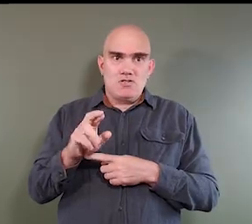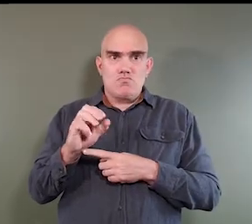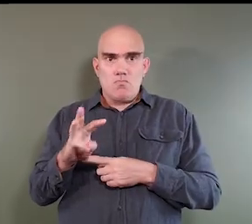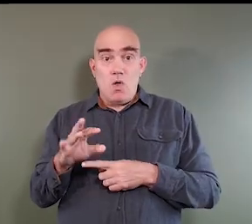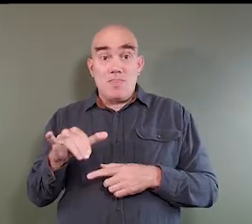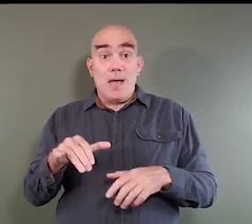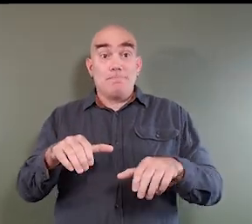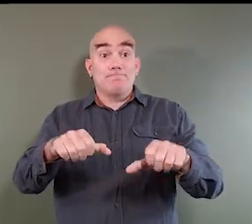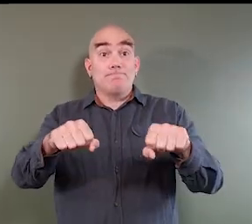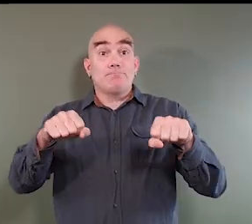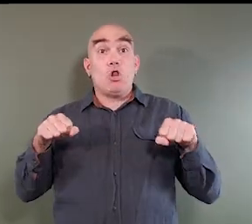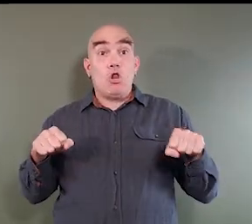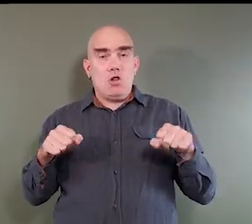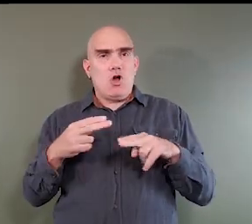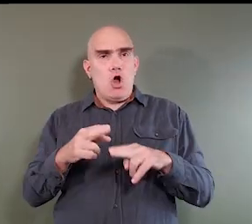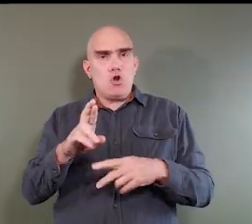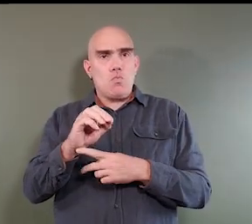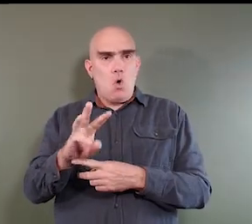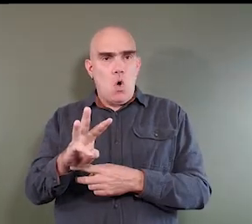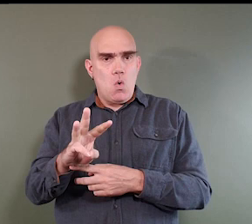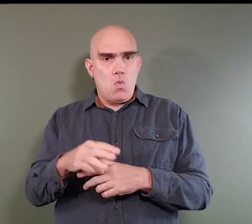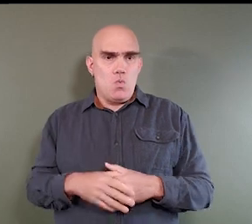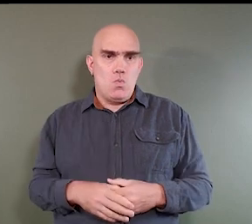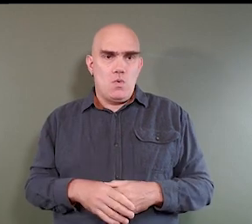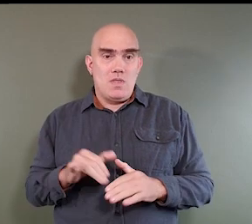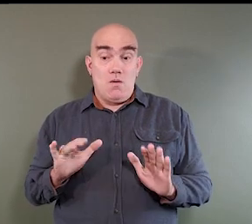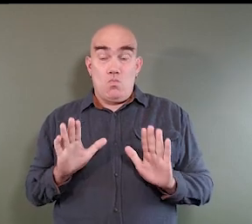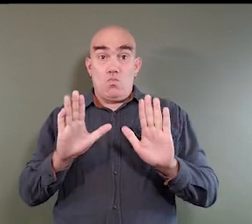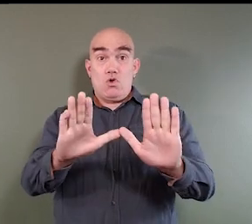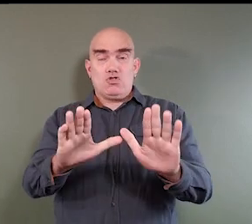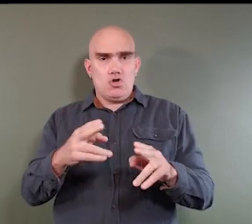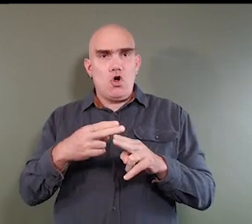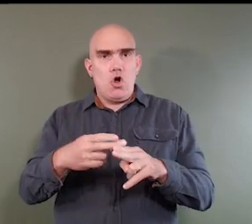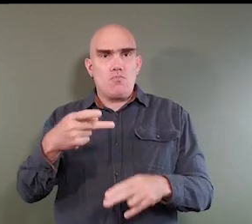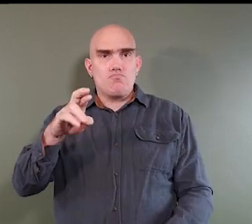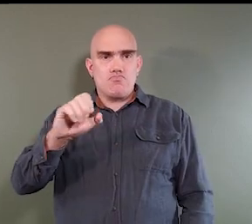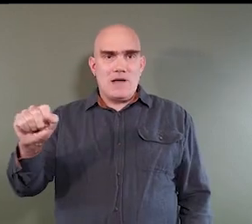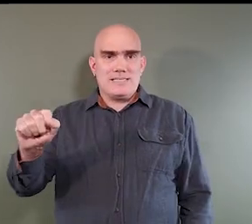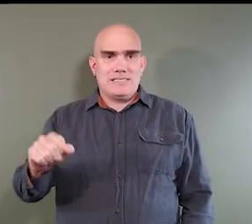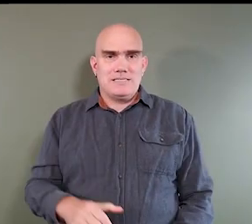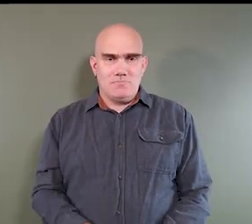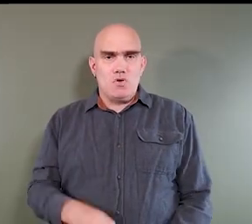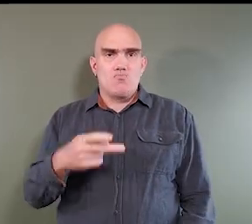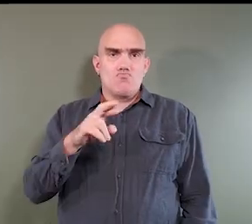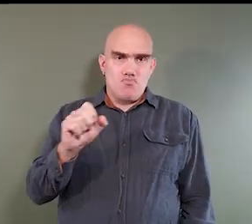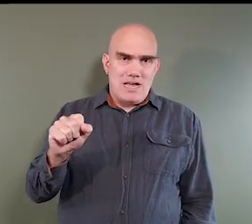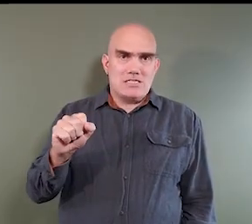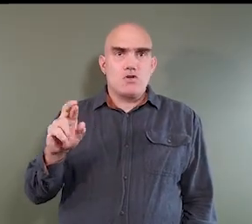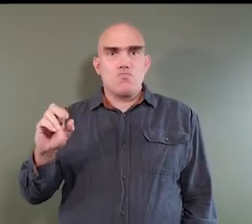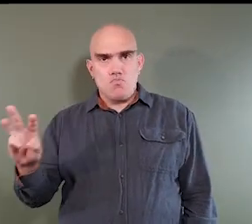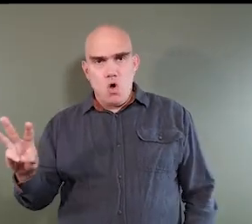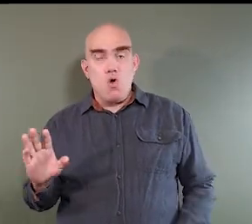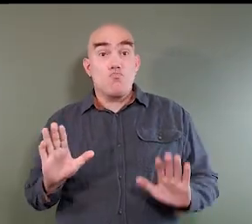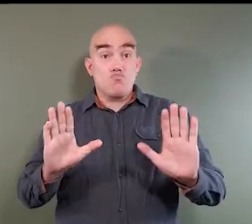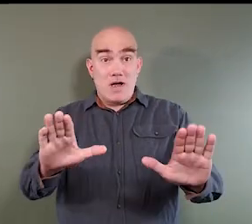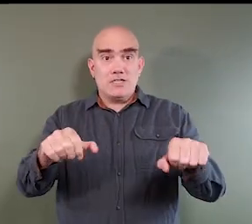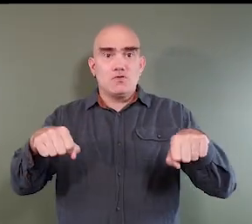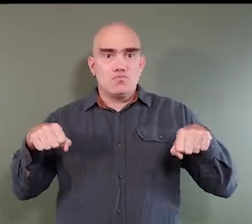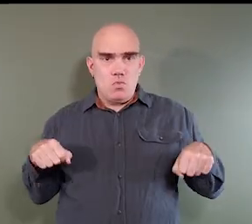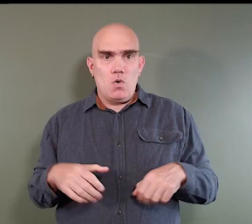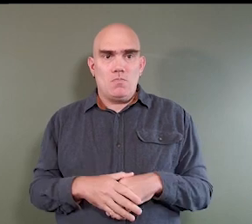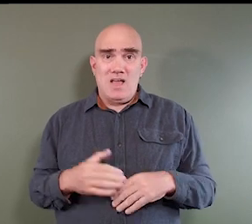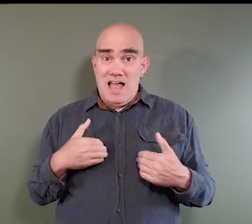pull motion is your row. That push motion is your press. Press and row. Nice work, everyone. We got